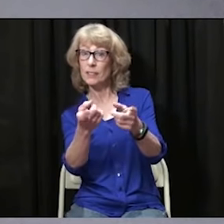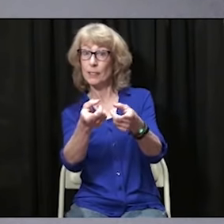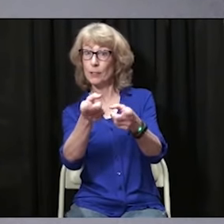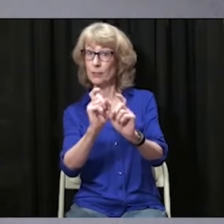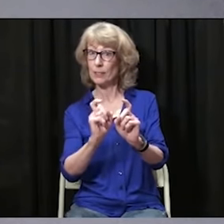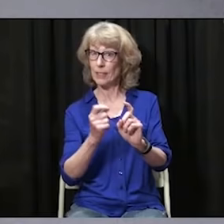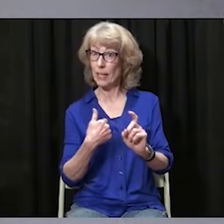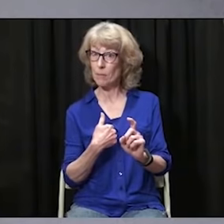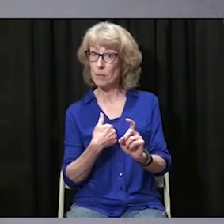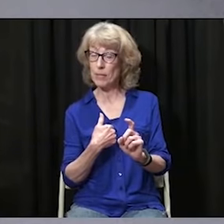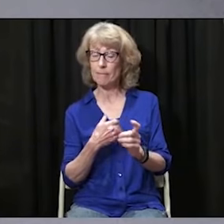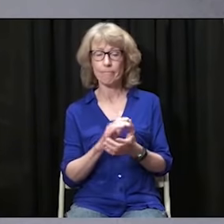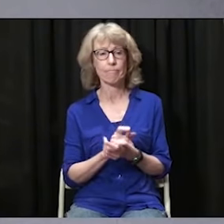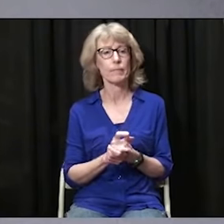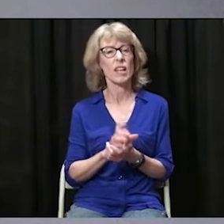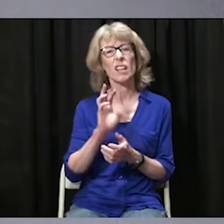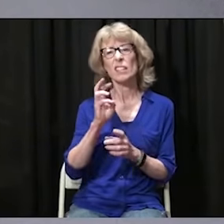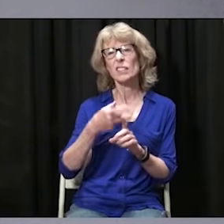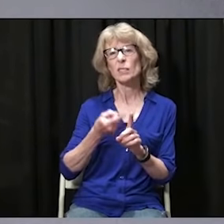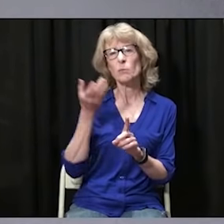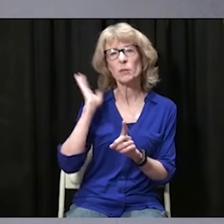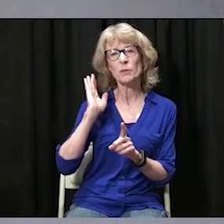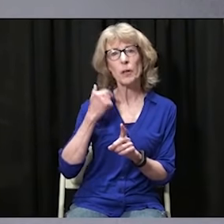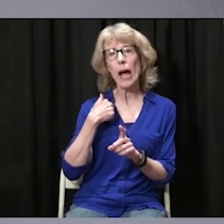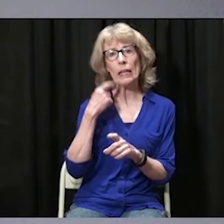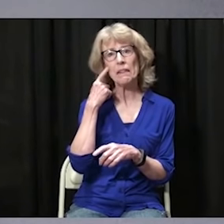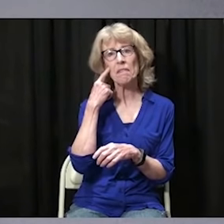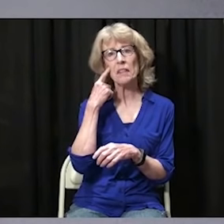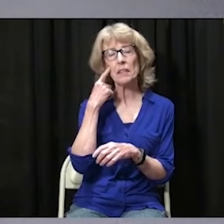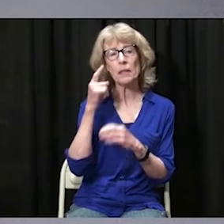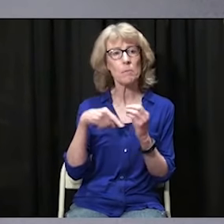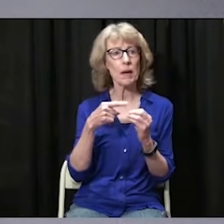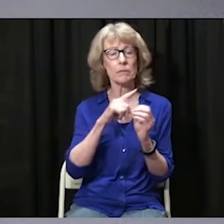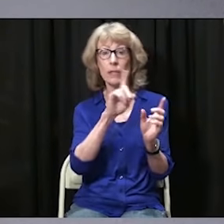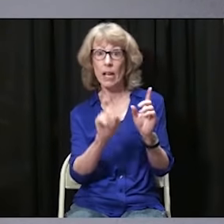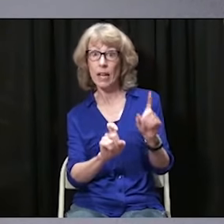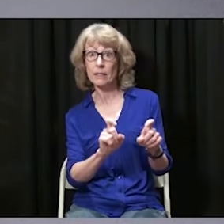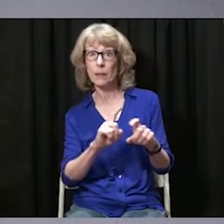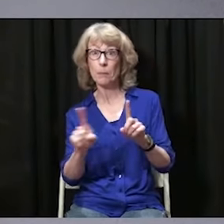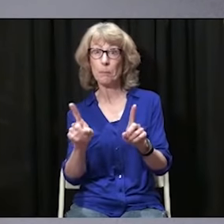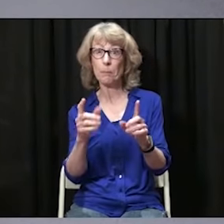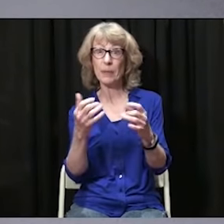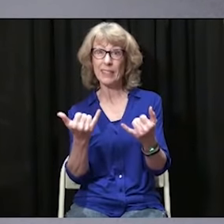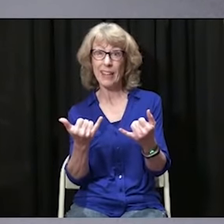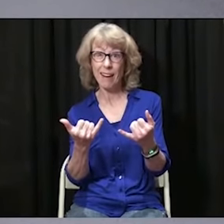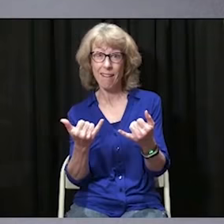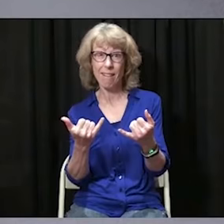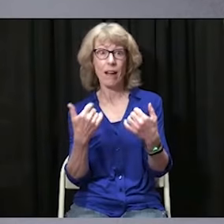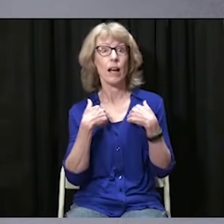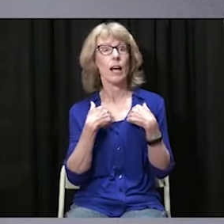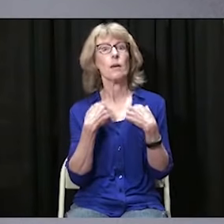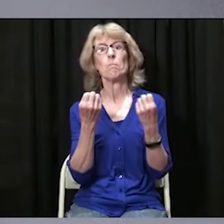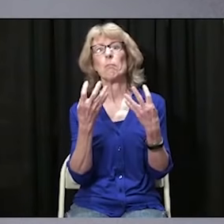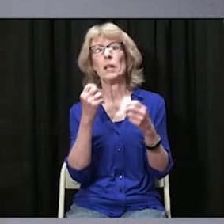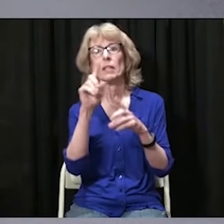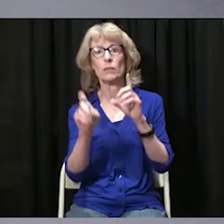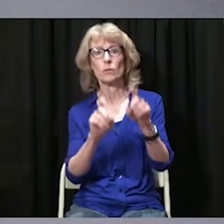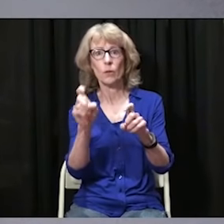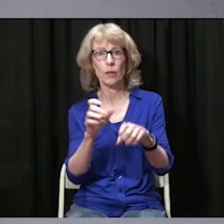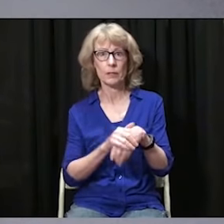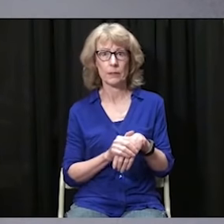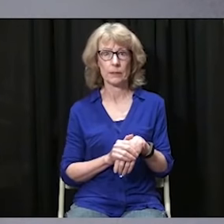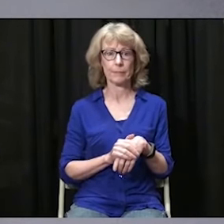think to ask. So for example, what is the difference between a pandemic and an epidemic? I